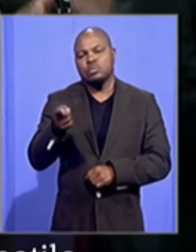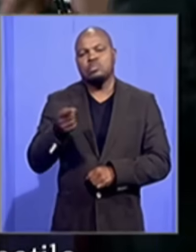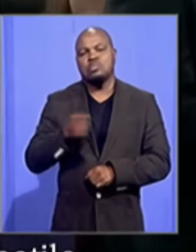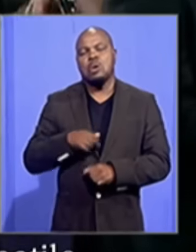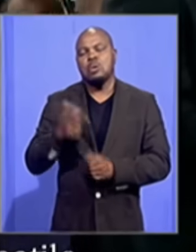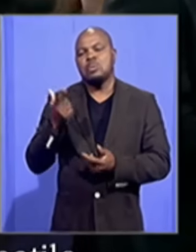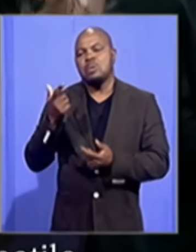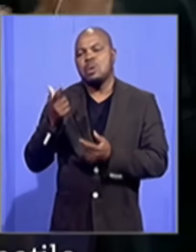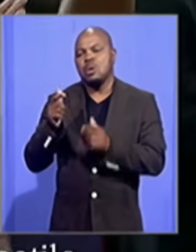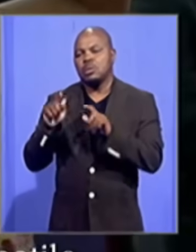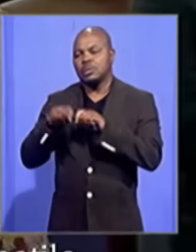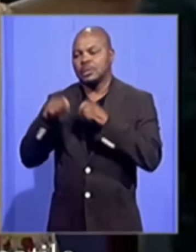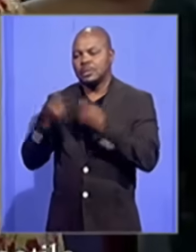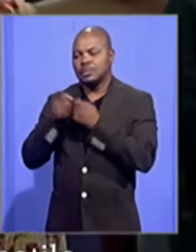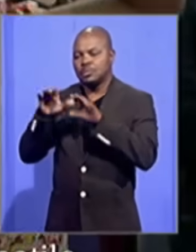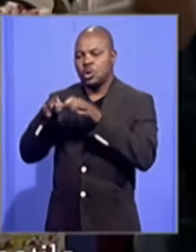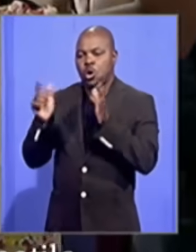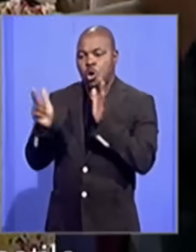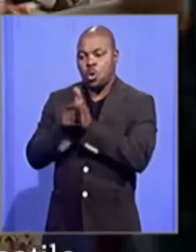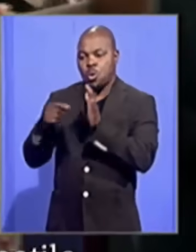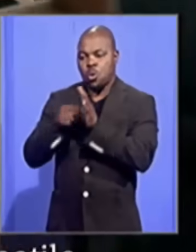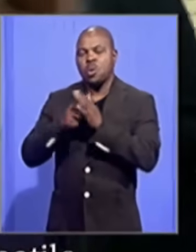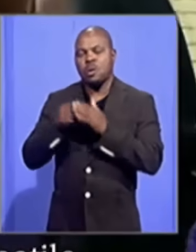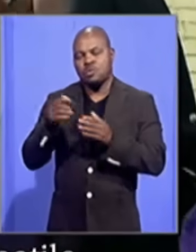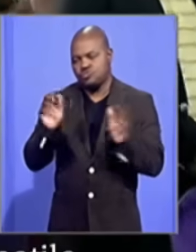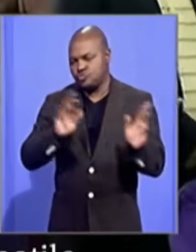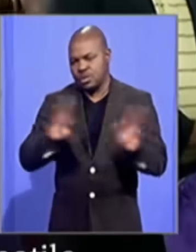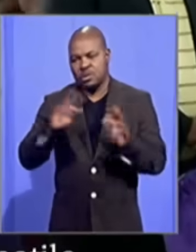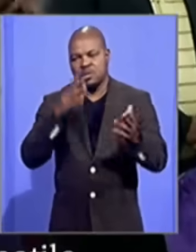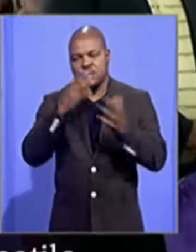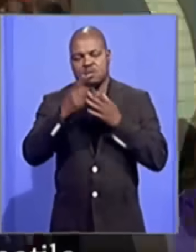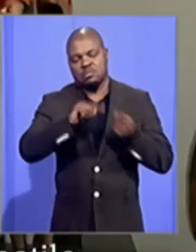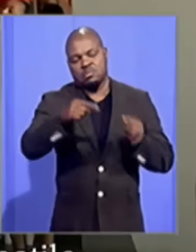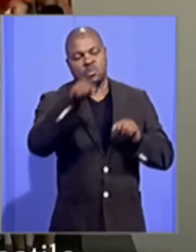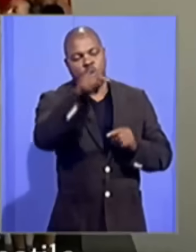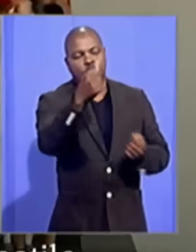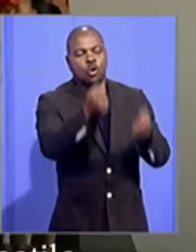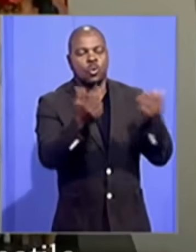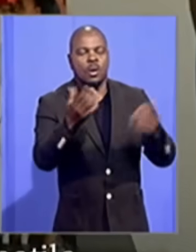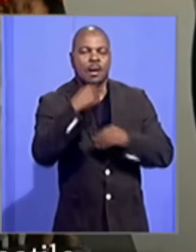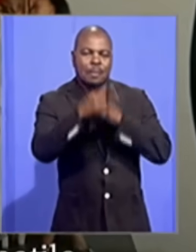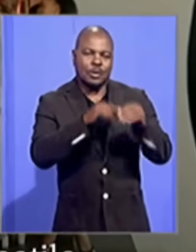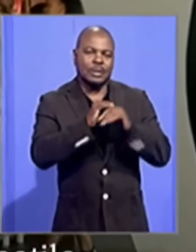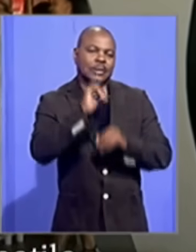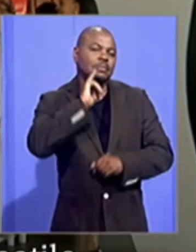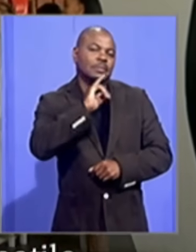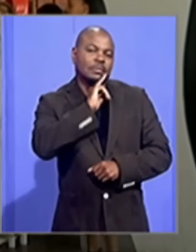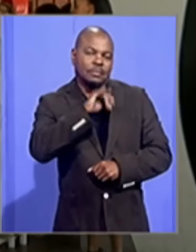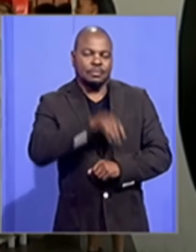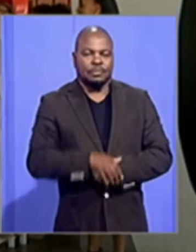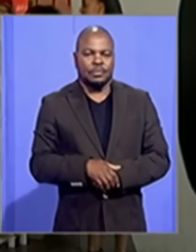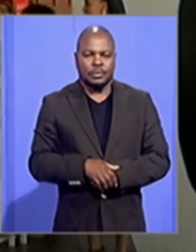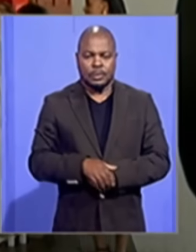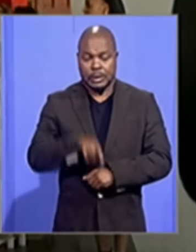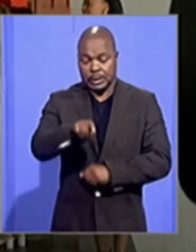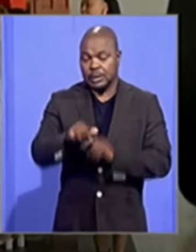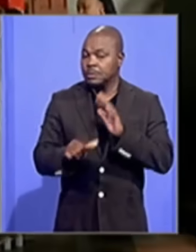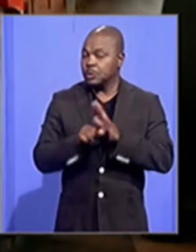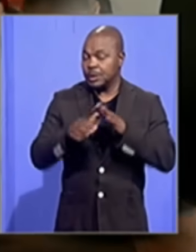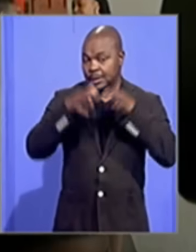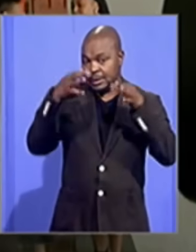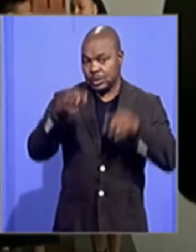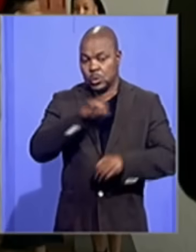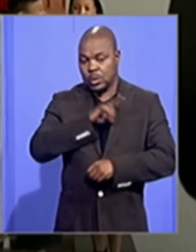le kgetsi ya kgotlatshekelo kgatlhano le Iseraele mo bekeng eno. It is an important decision that South Africa has taken to The